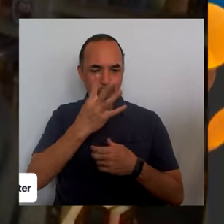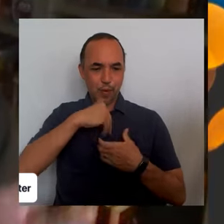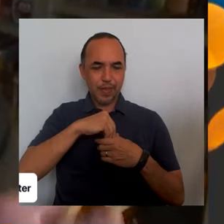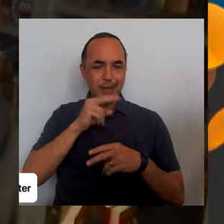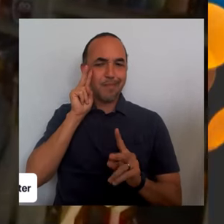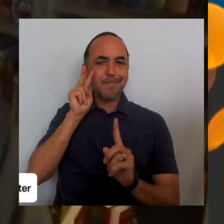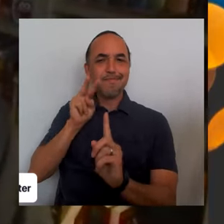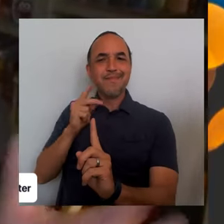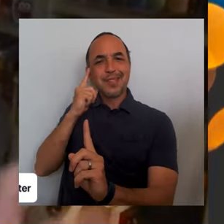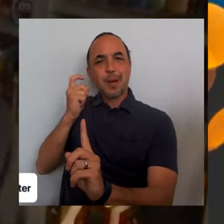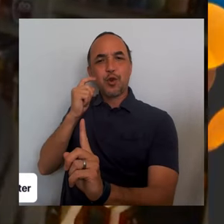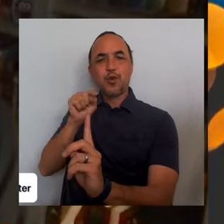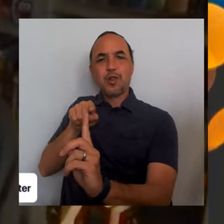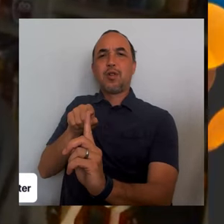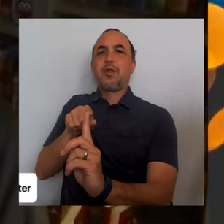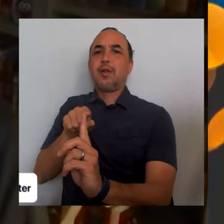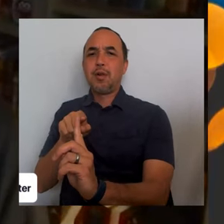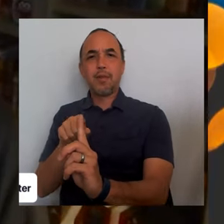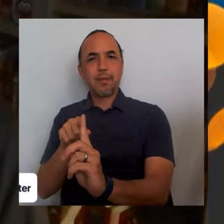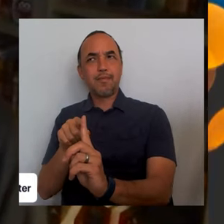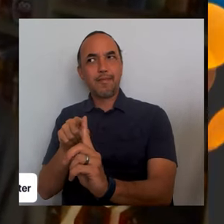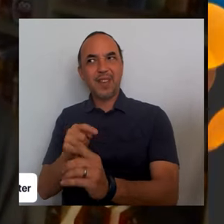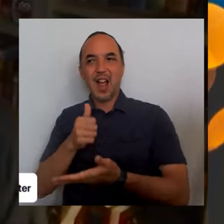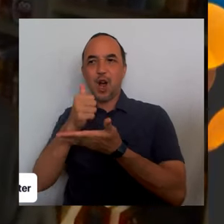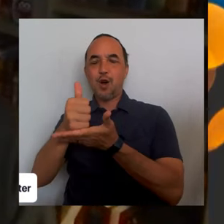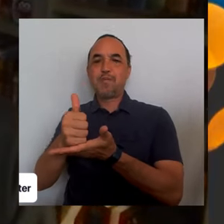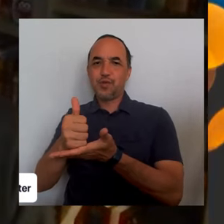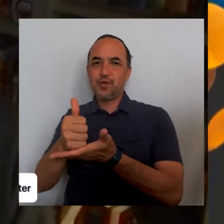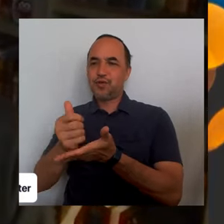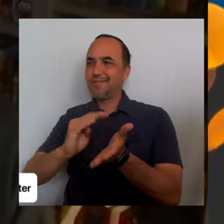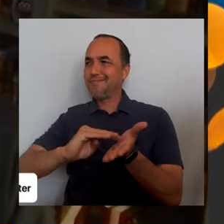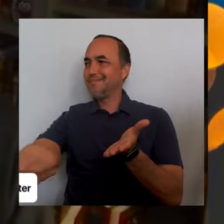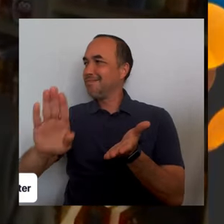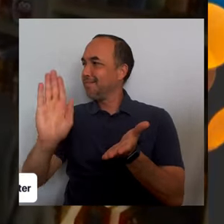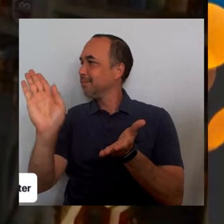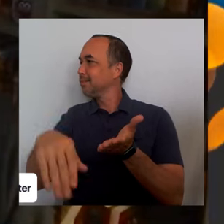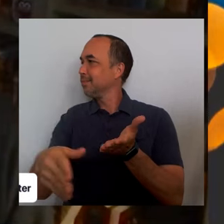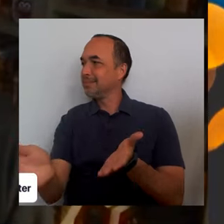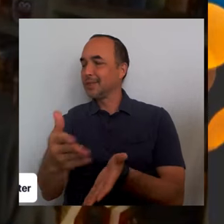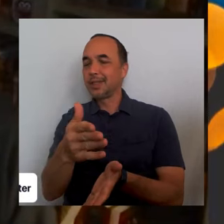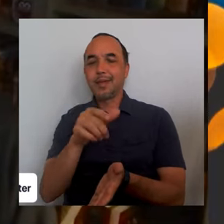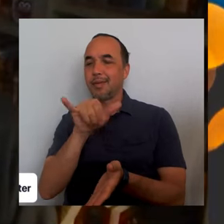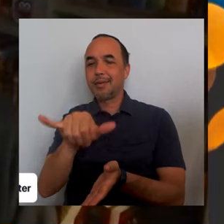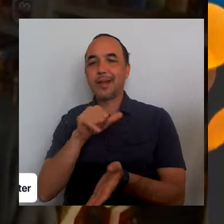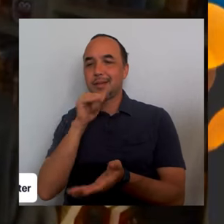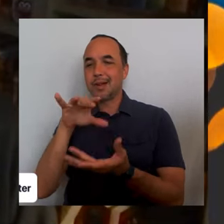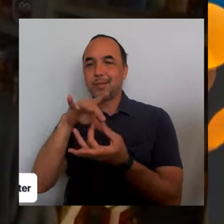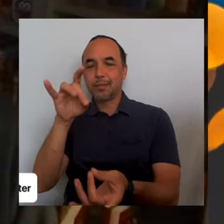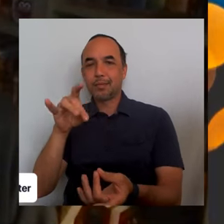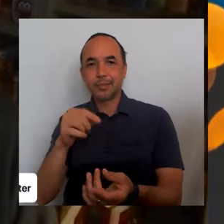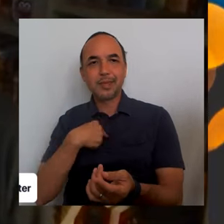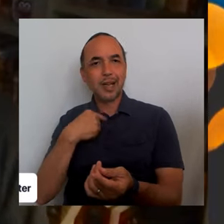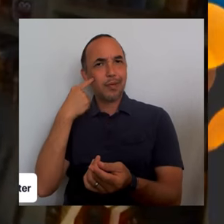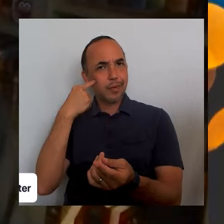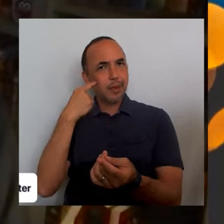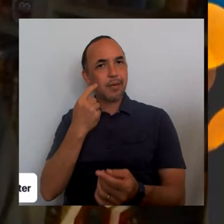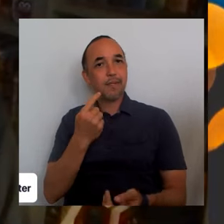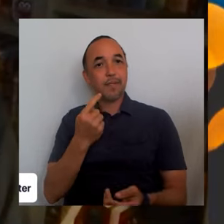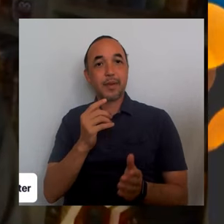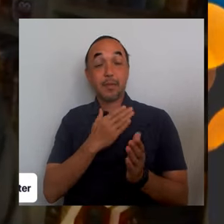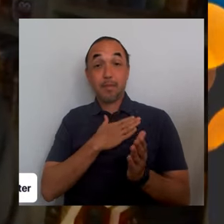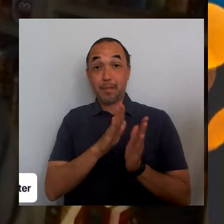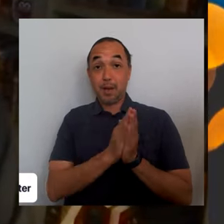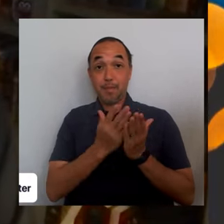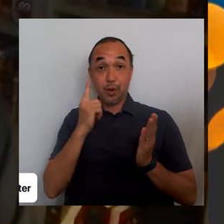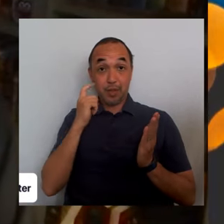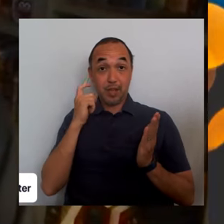helps you sort of rule out things and maybe not misinterpret things. And I think any skepticism in the book comes, you